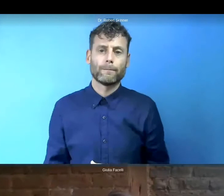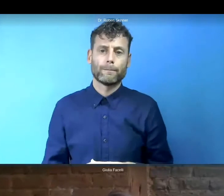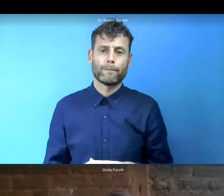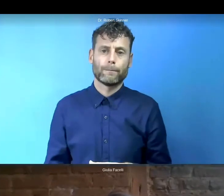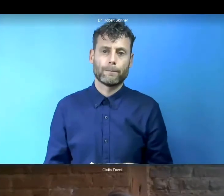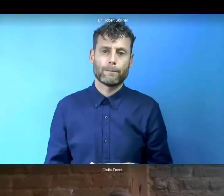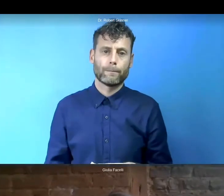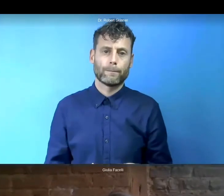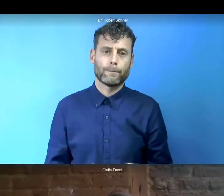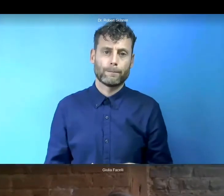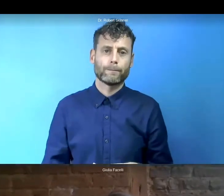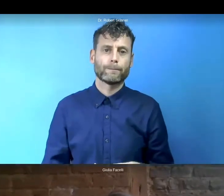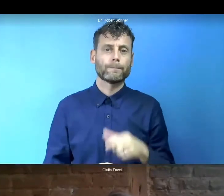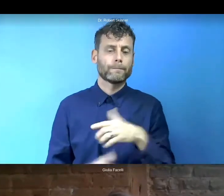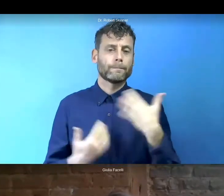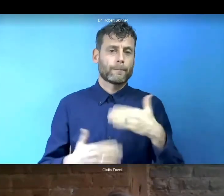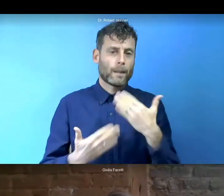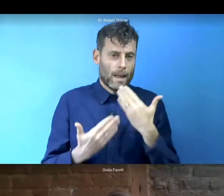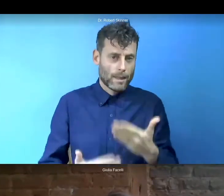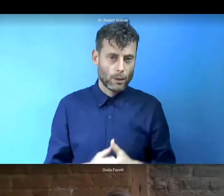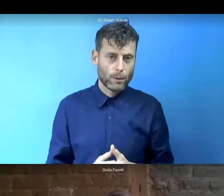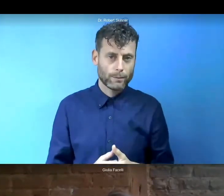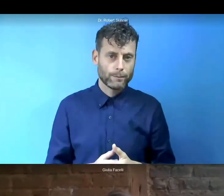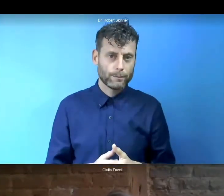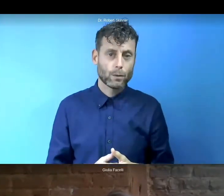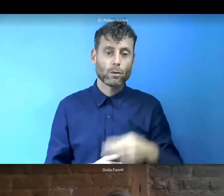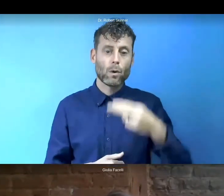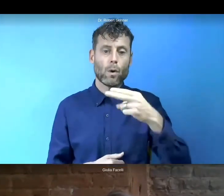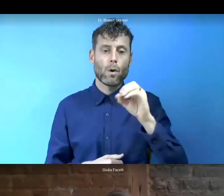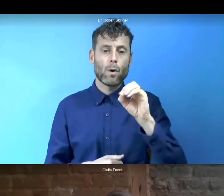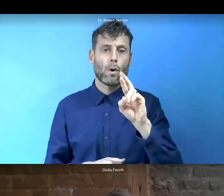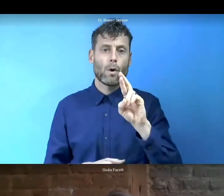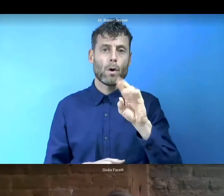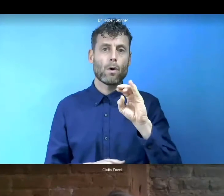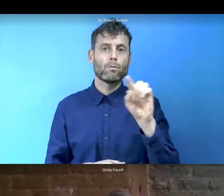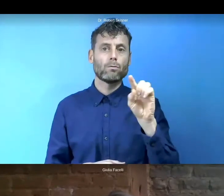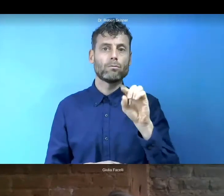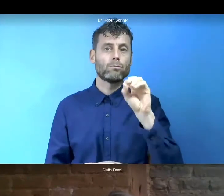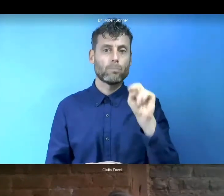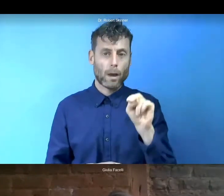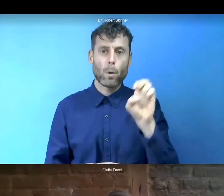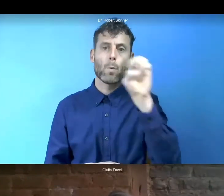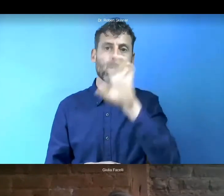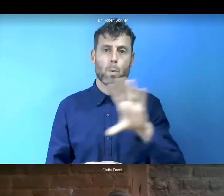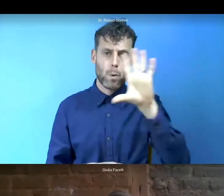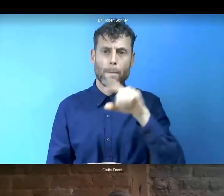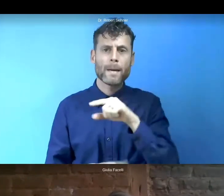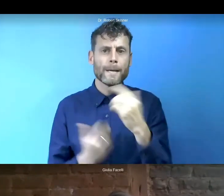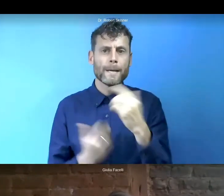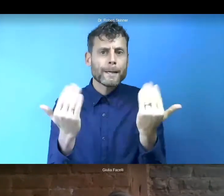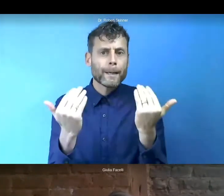Thanks, Giulia. So I understand that also Horizon Europe will support research and on culture and cultural